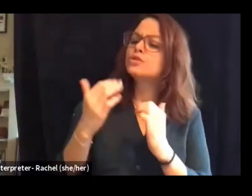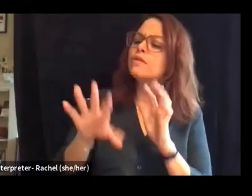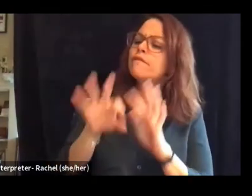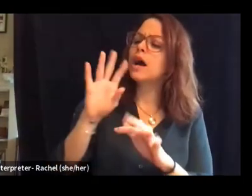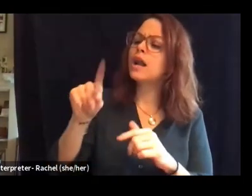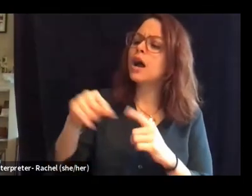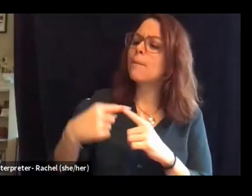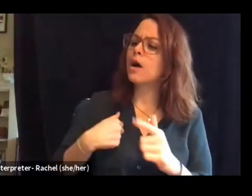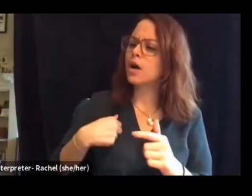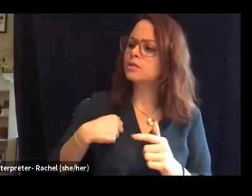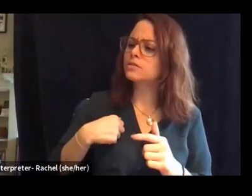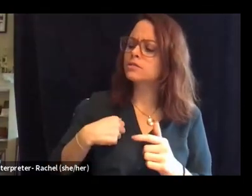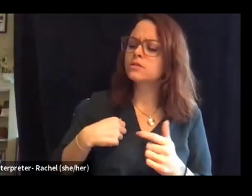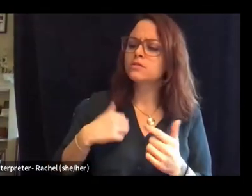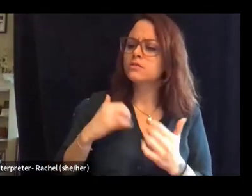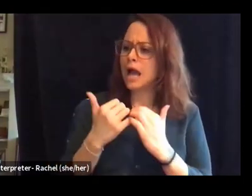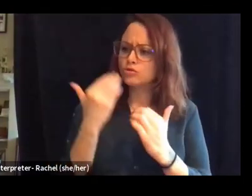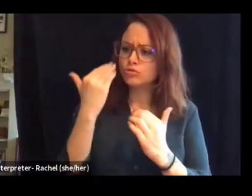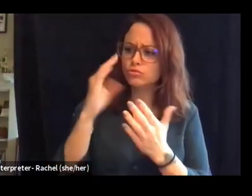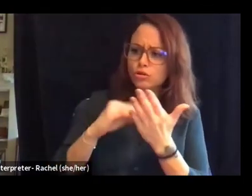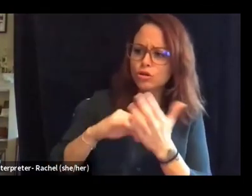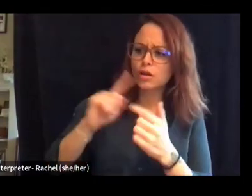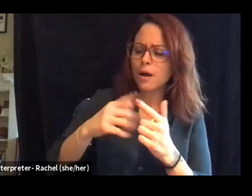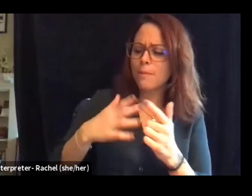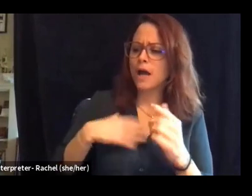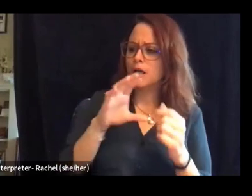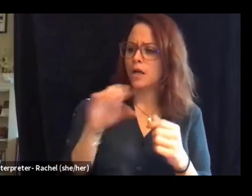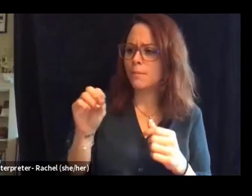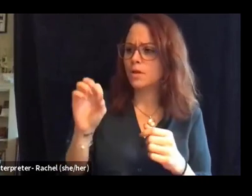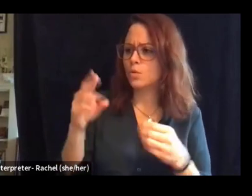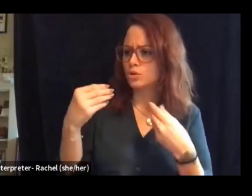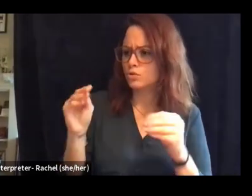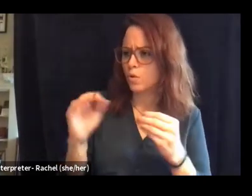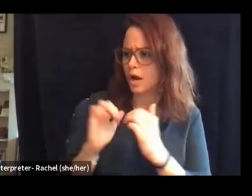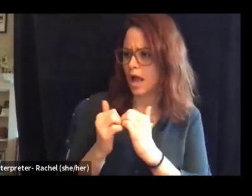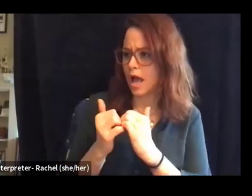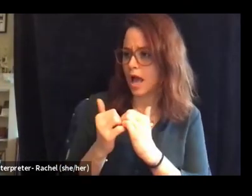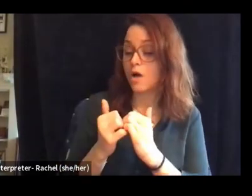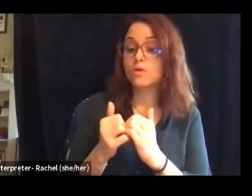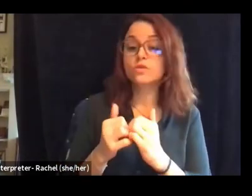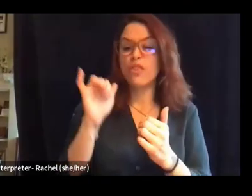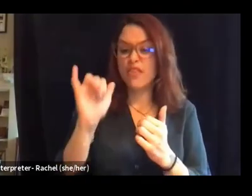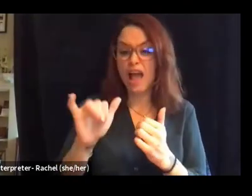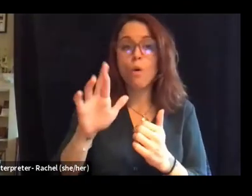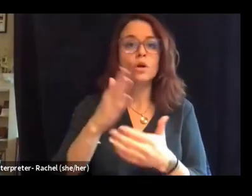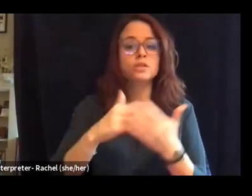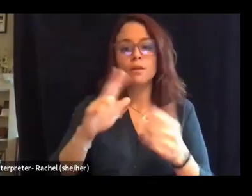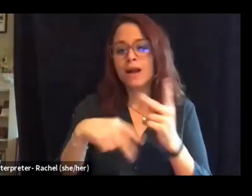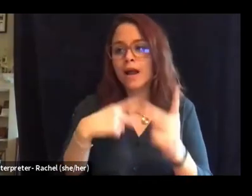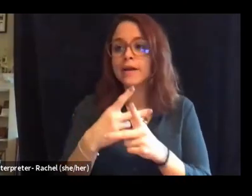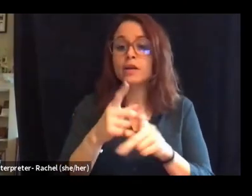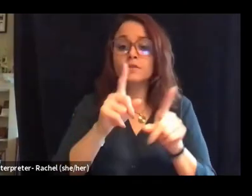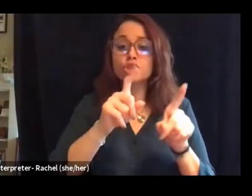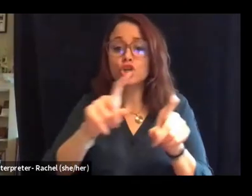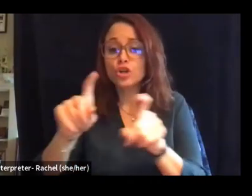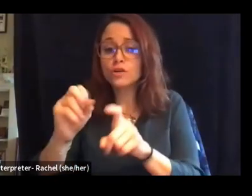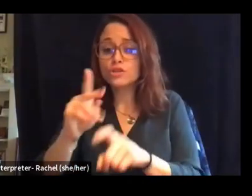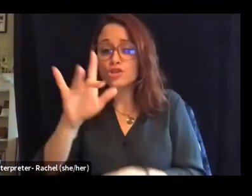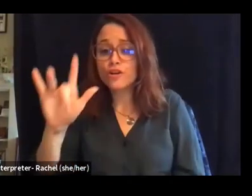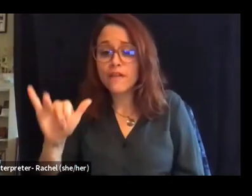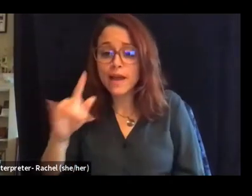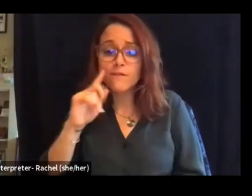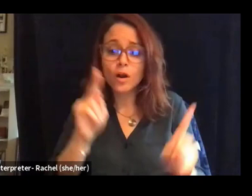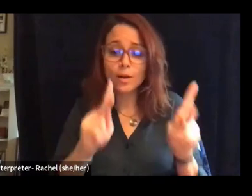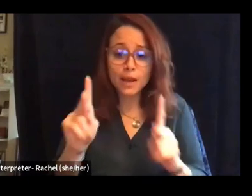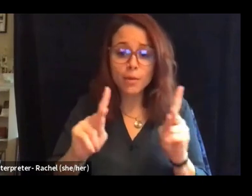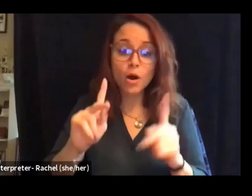If you're a business to business, a customer satisfaction survey or a customer interest survey, when you